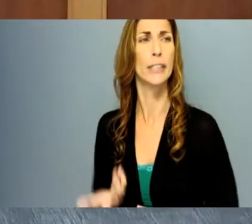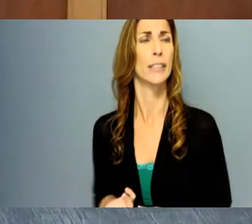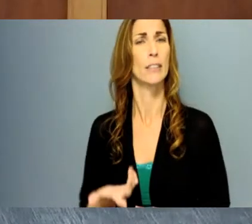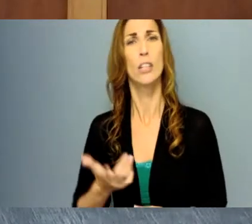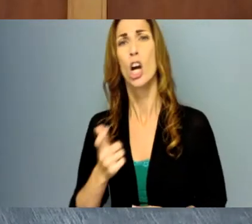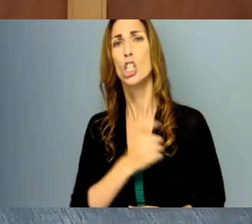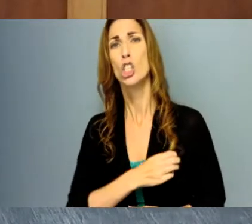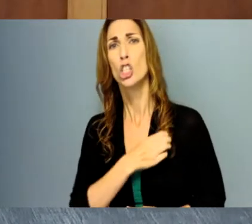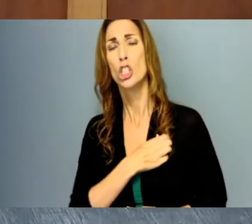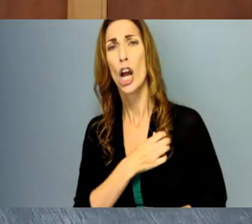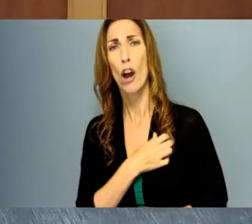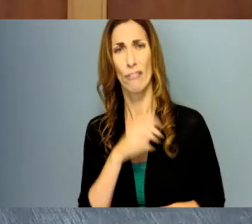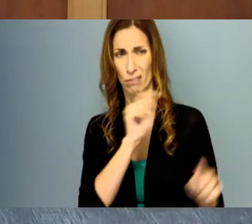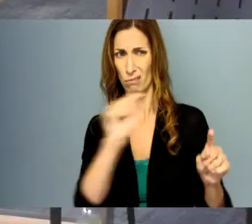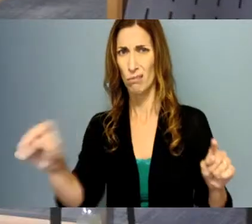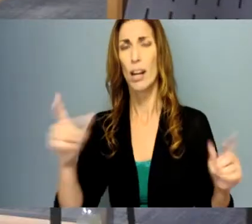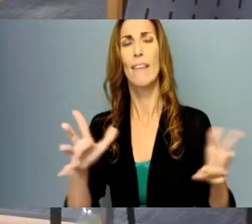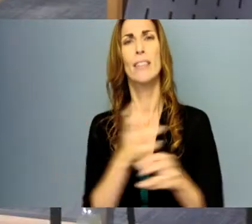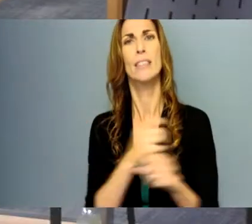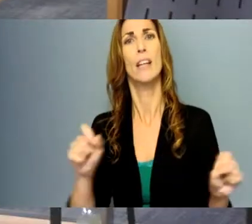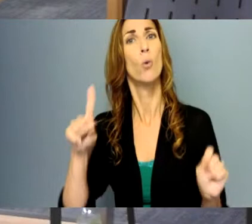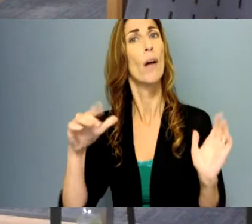law enforcement, have saved